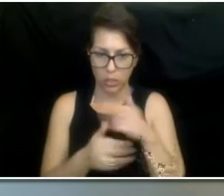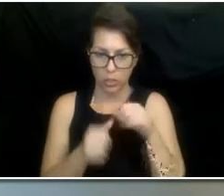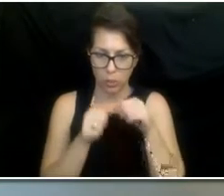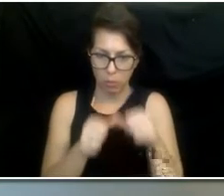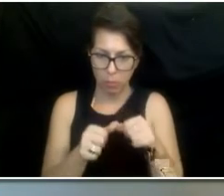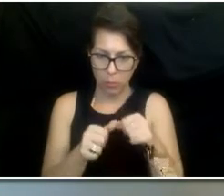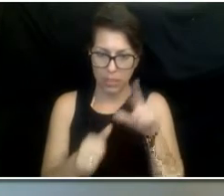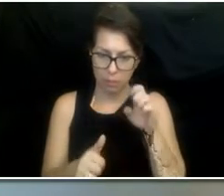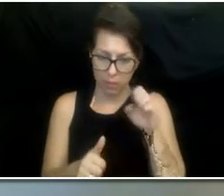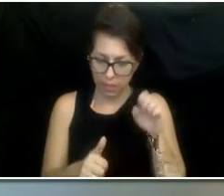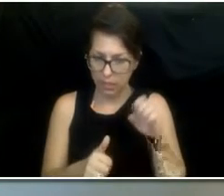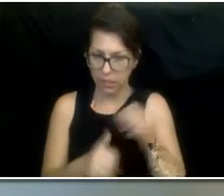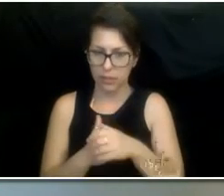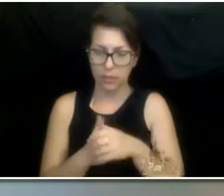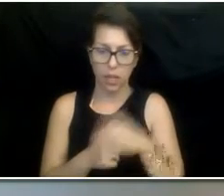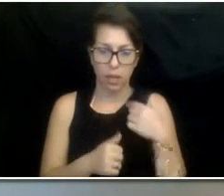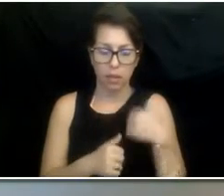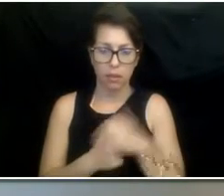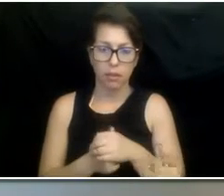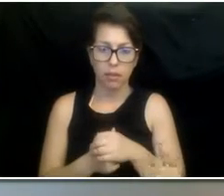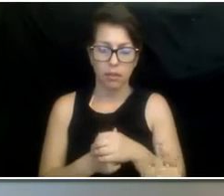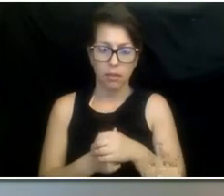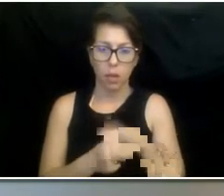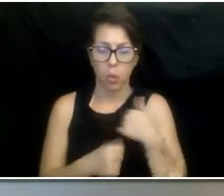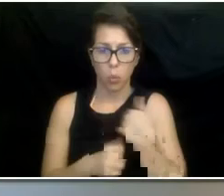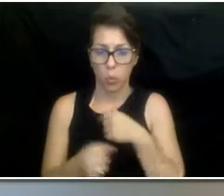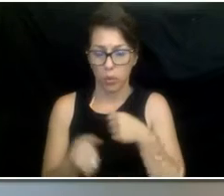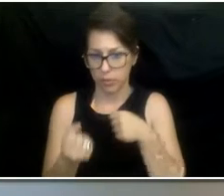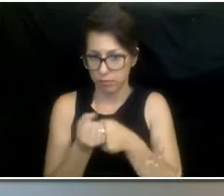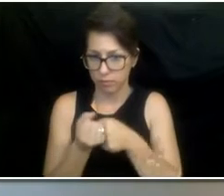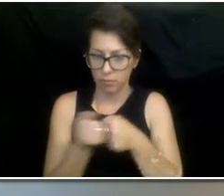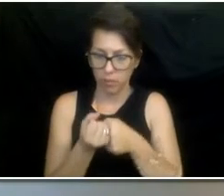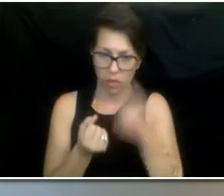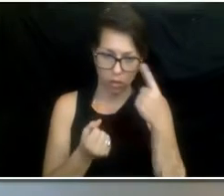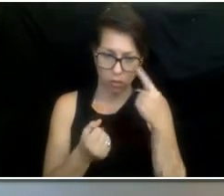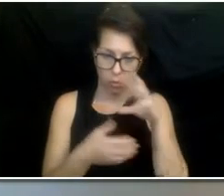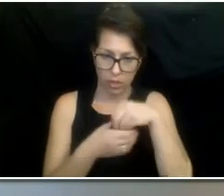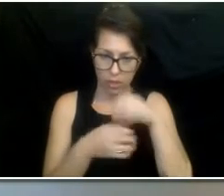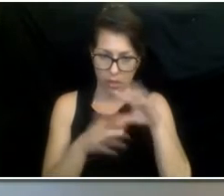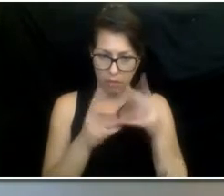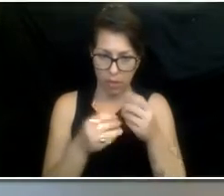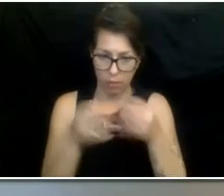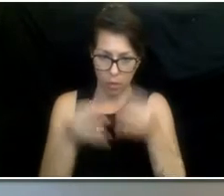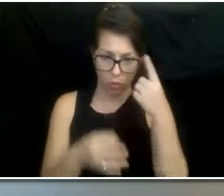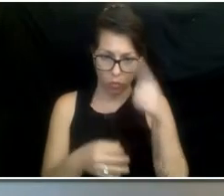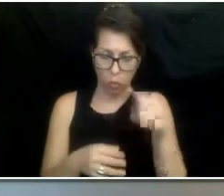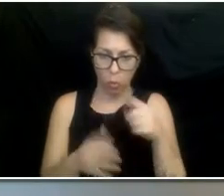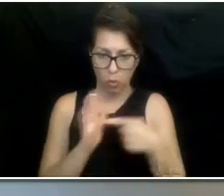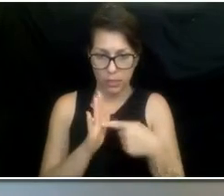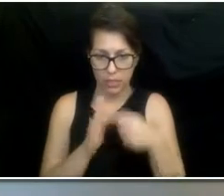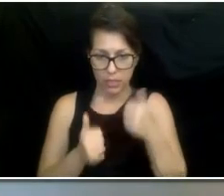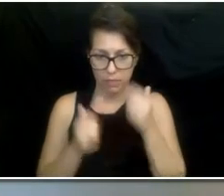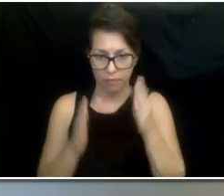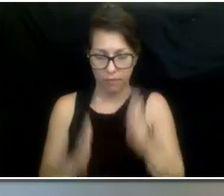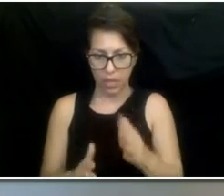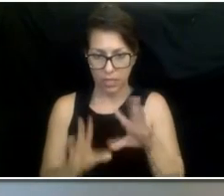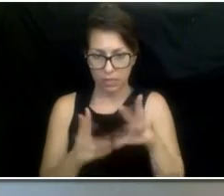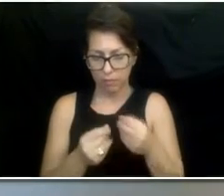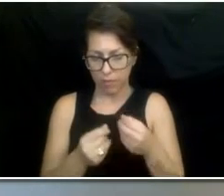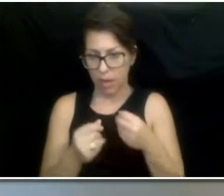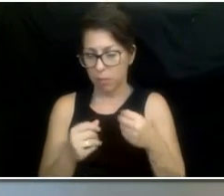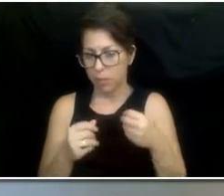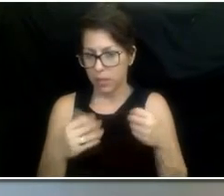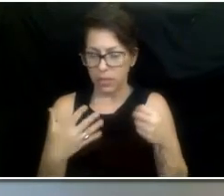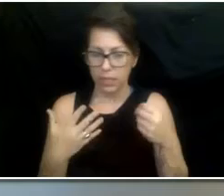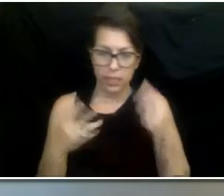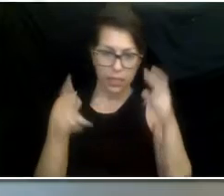uncontested divorces without needing to appear in court Citywide we receive telephone intake from the public referrals